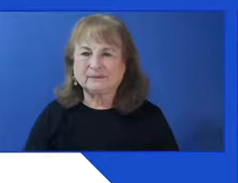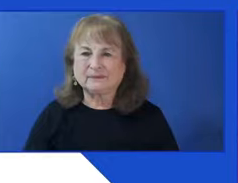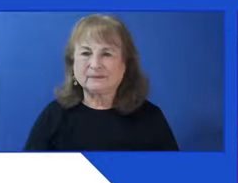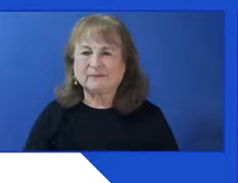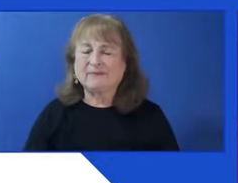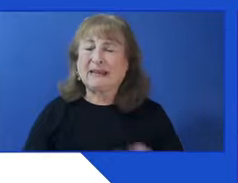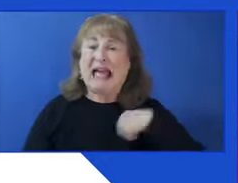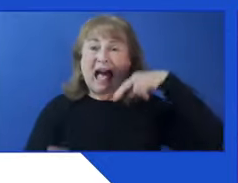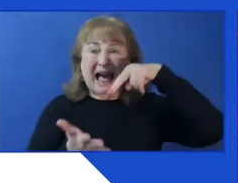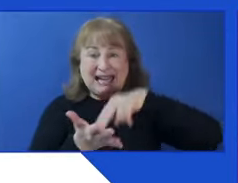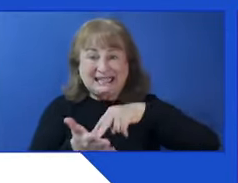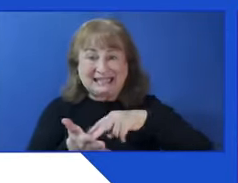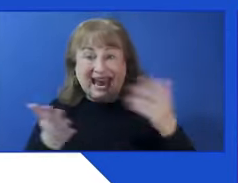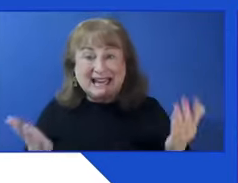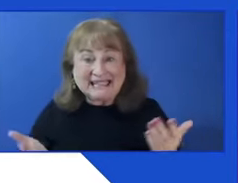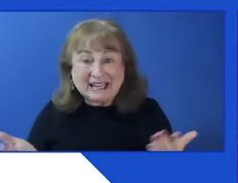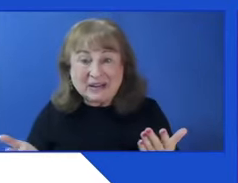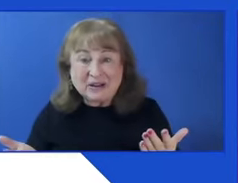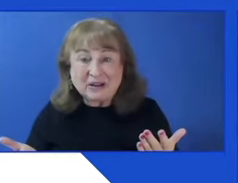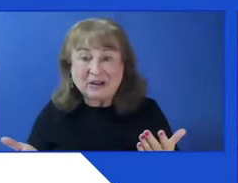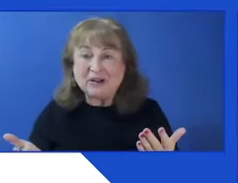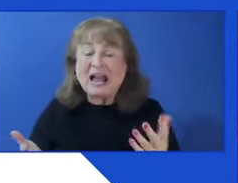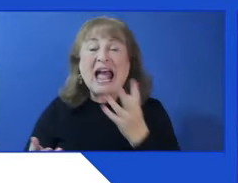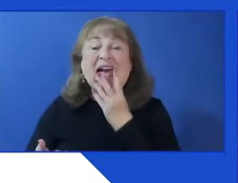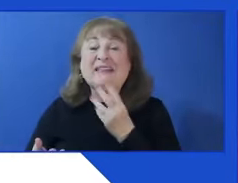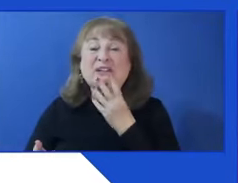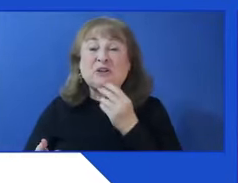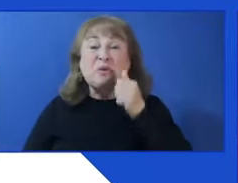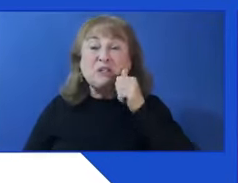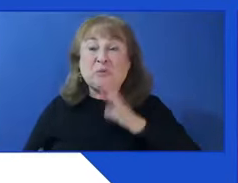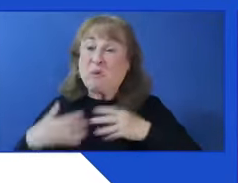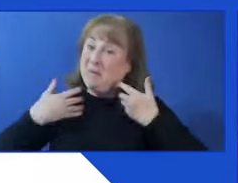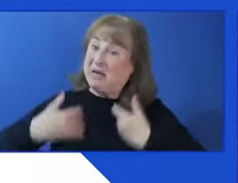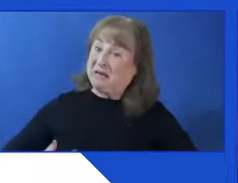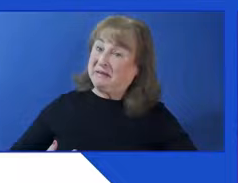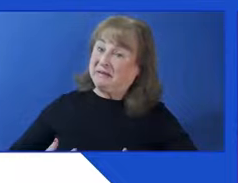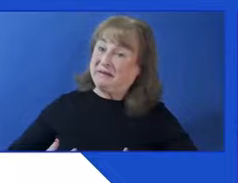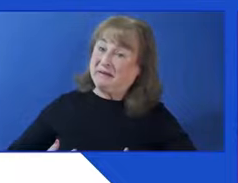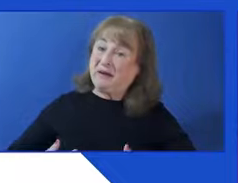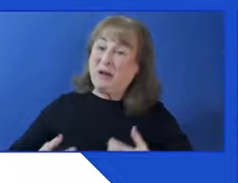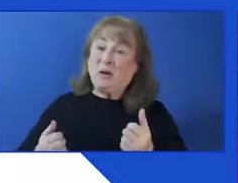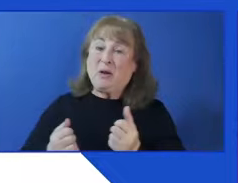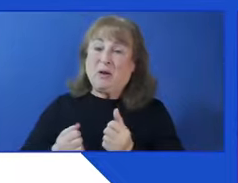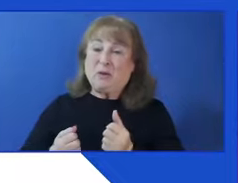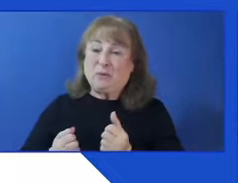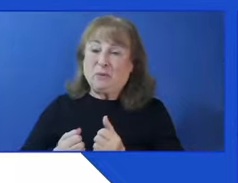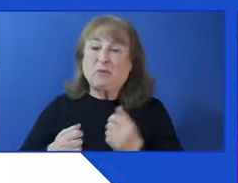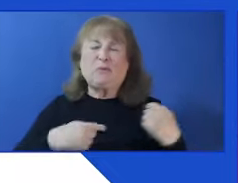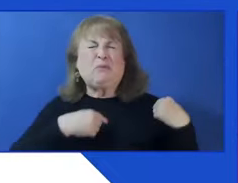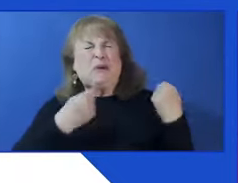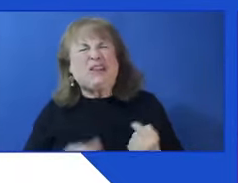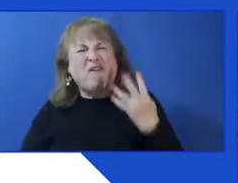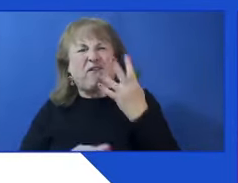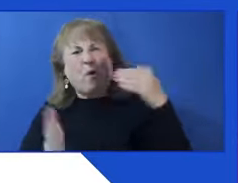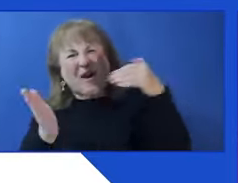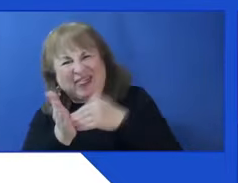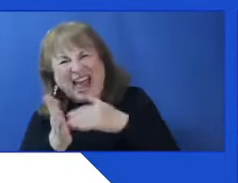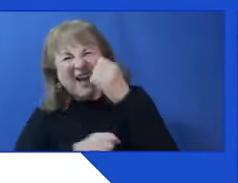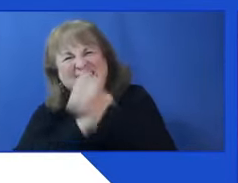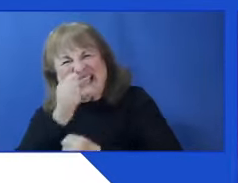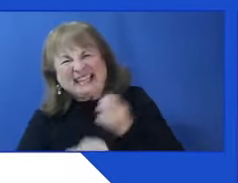I stand here as a Jewish woman bearing 4,000 years of history